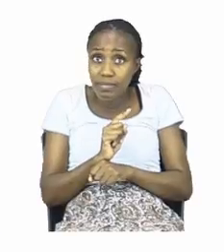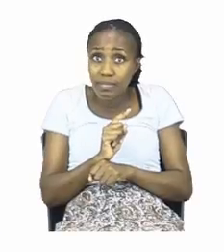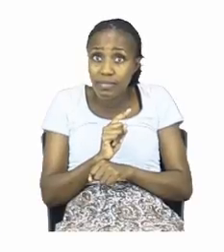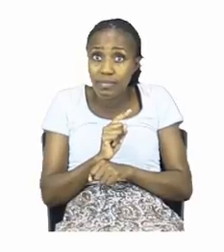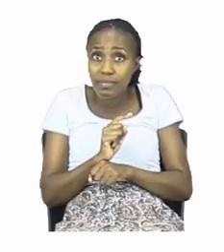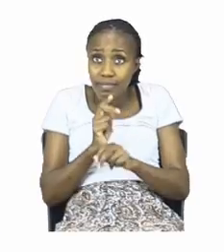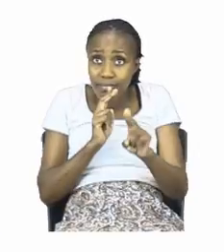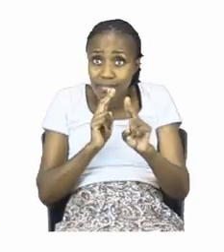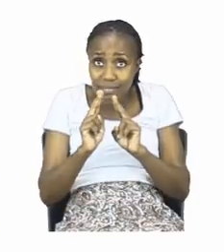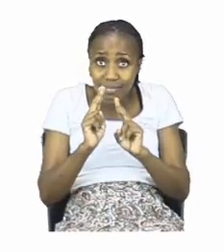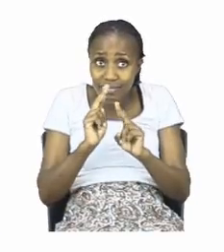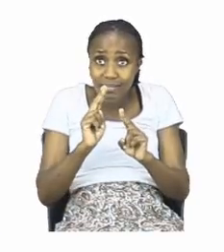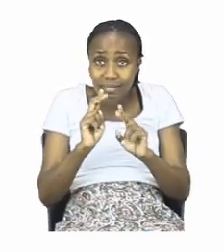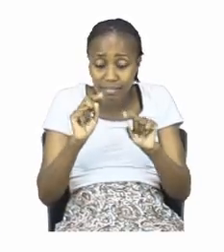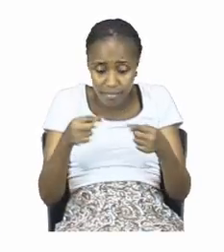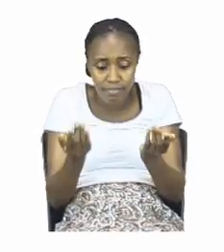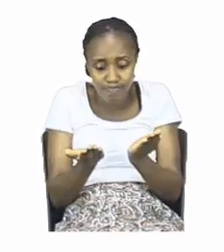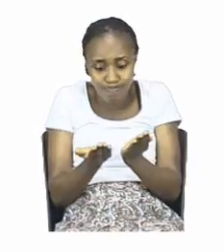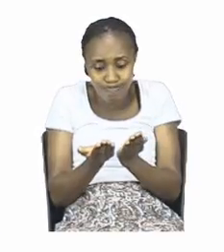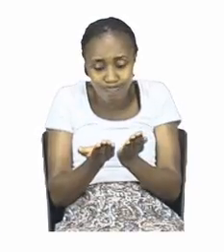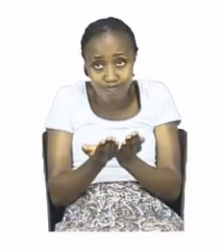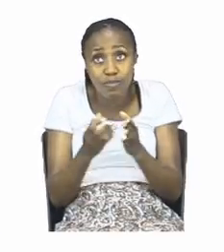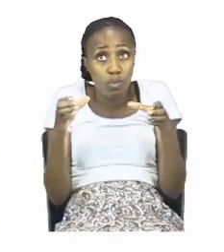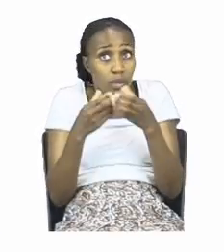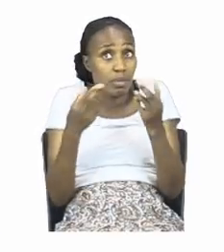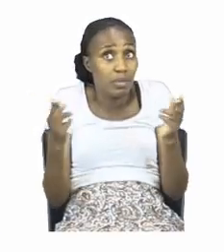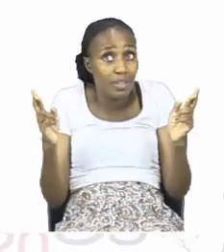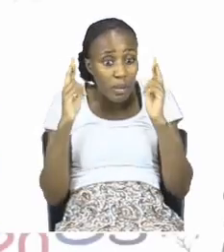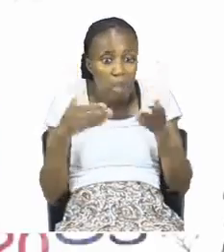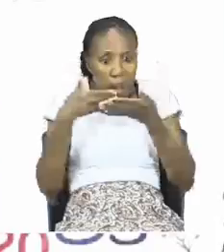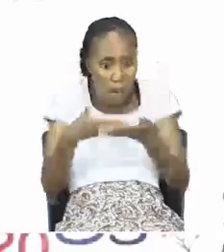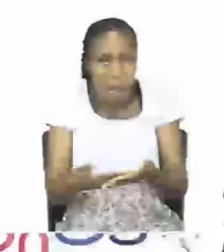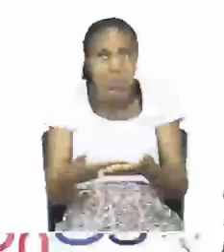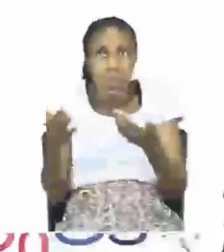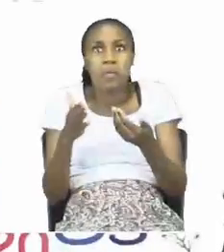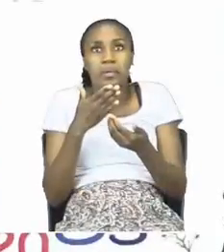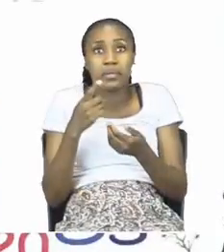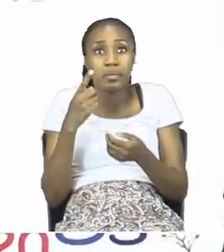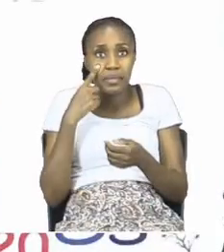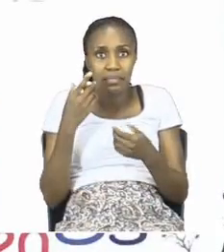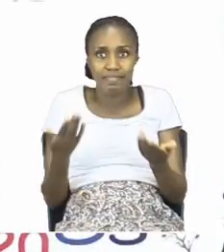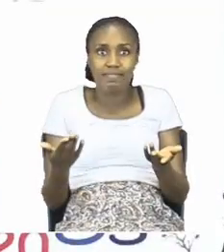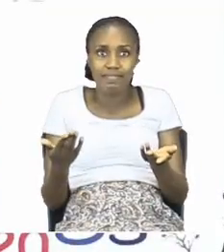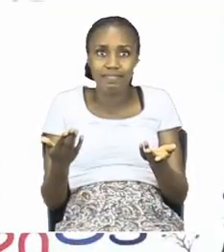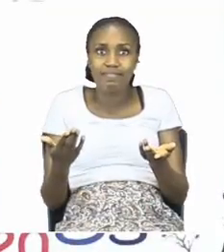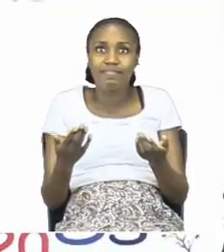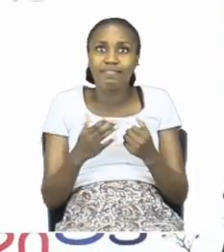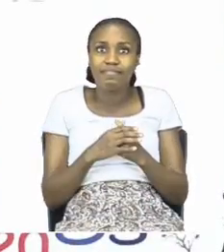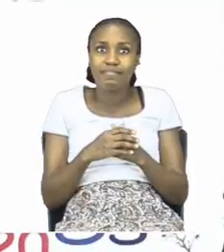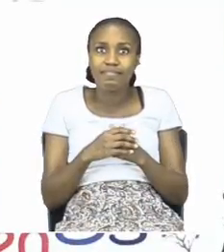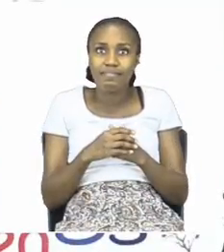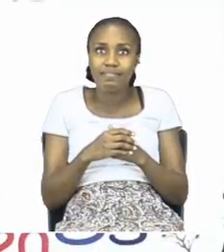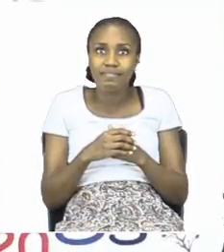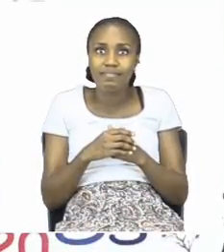talk about the things in the classroom that might be heavier or lighter than. So let's take a look. On the table, I